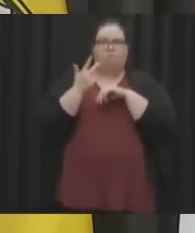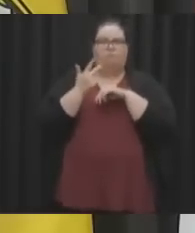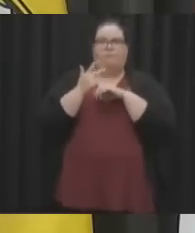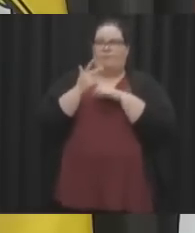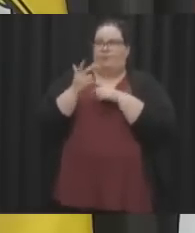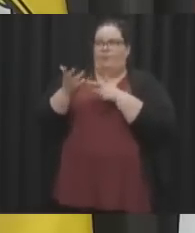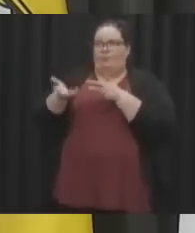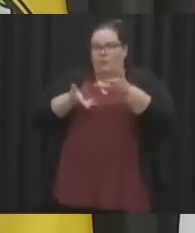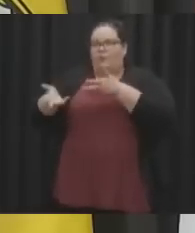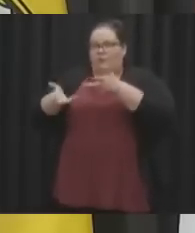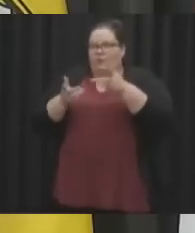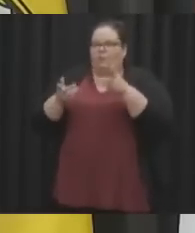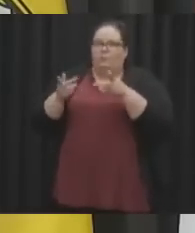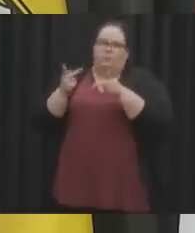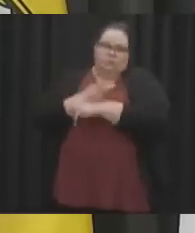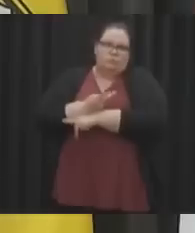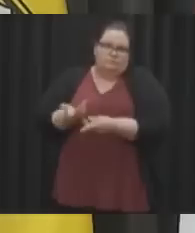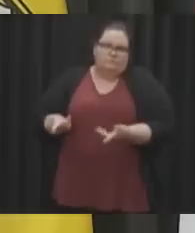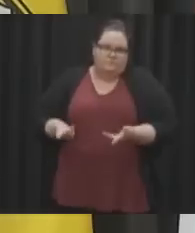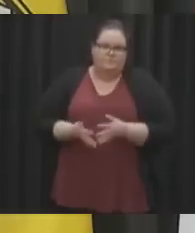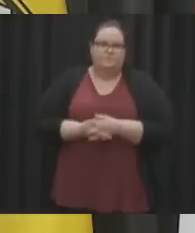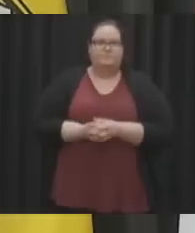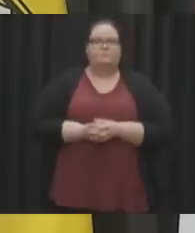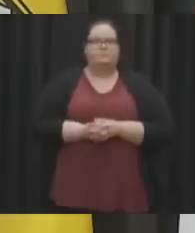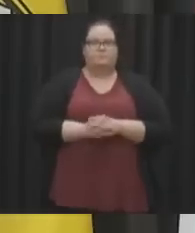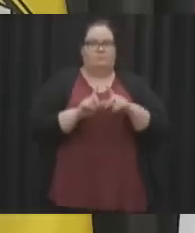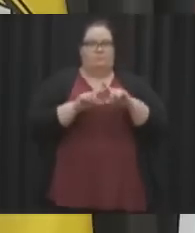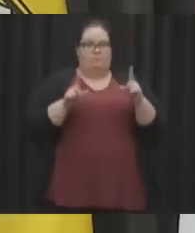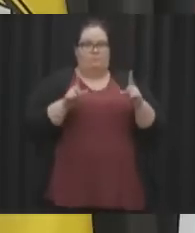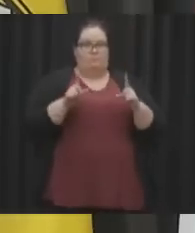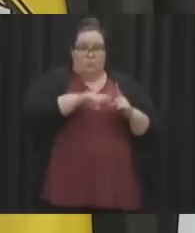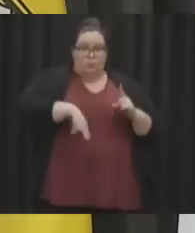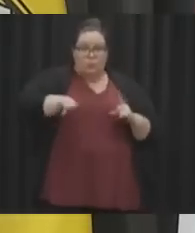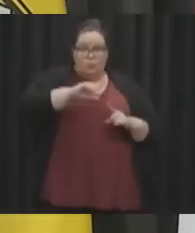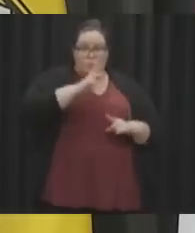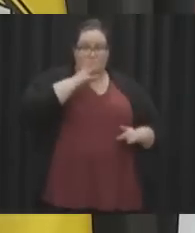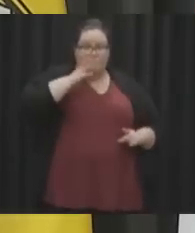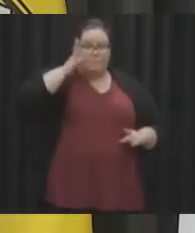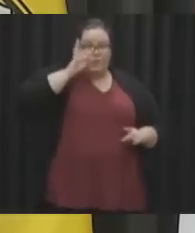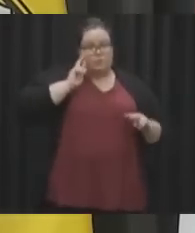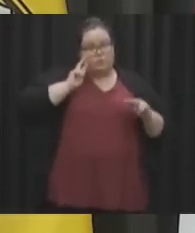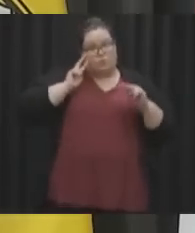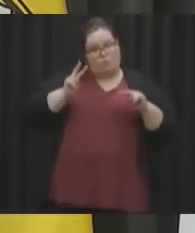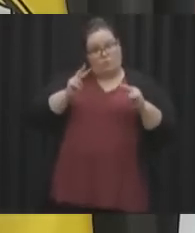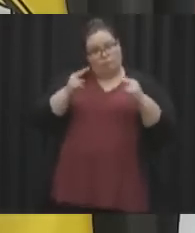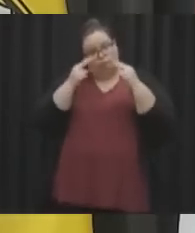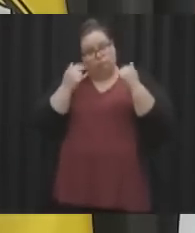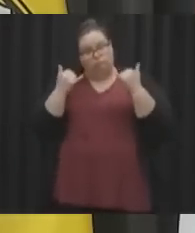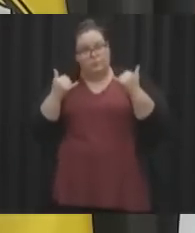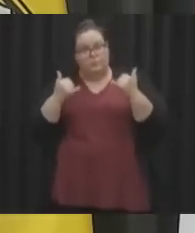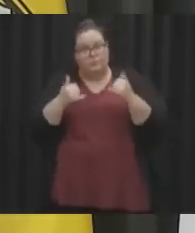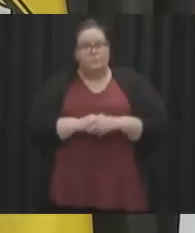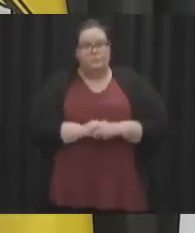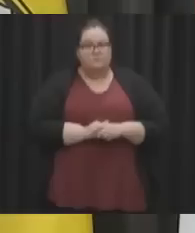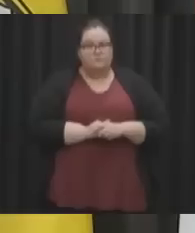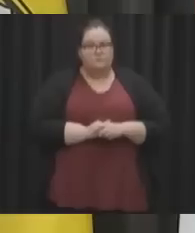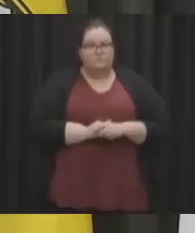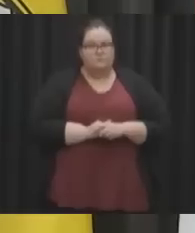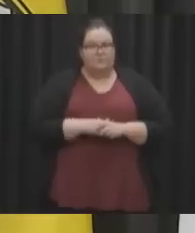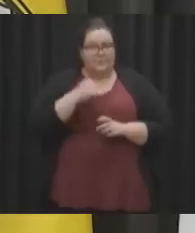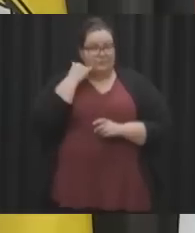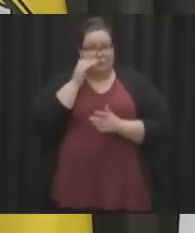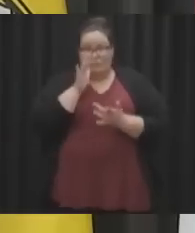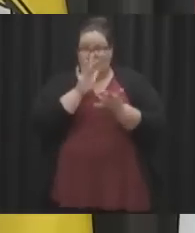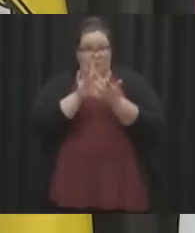comes to finding out information about the safety and security of the school system, of the school that your child or children may attend, and about the health and safety of